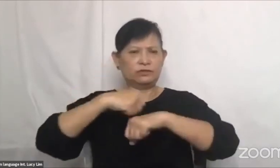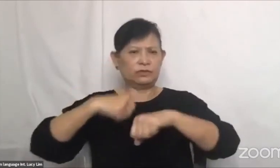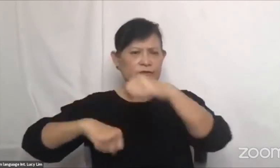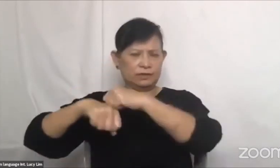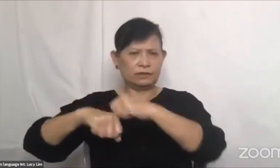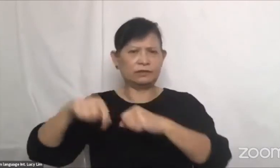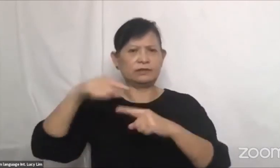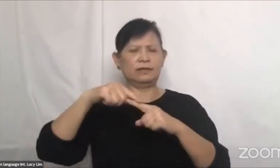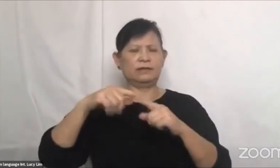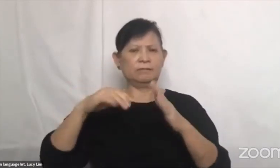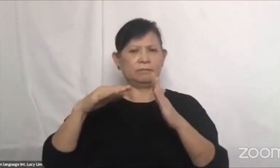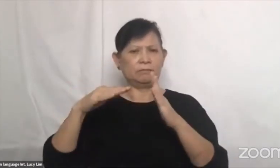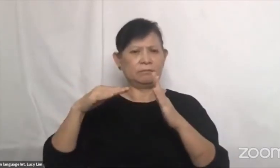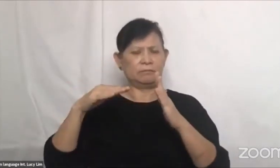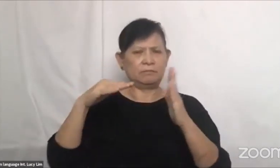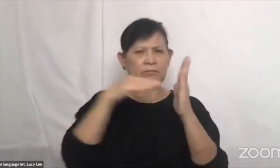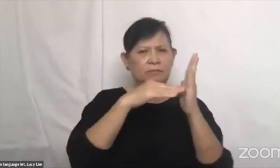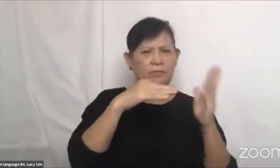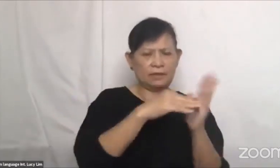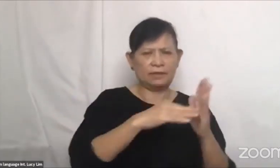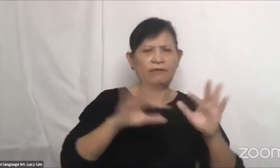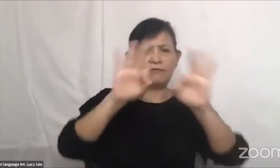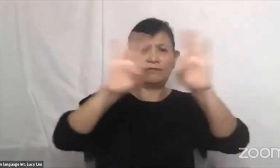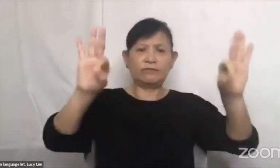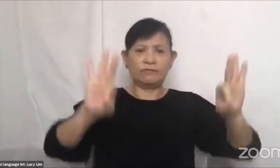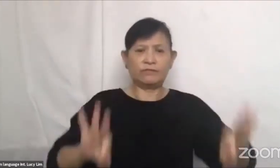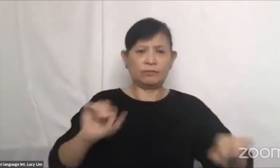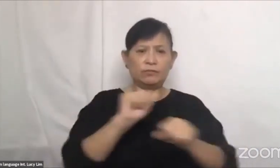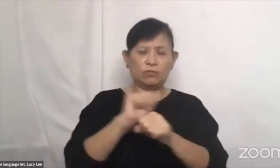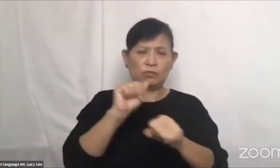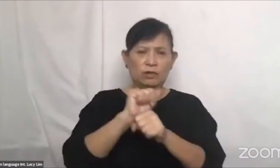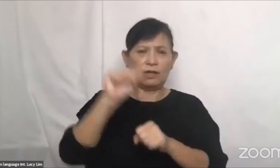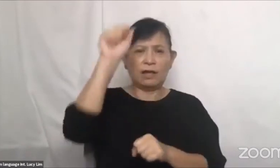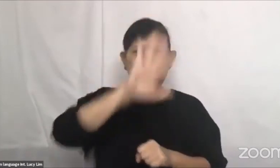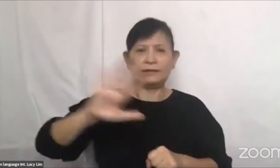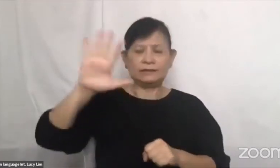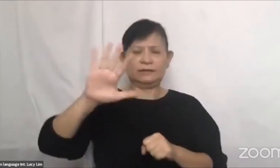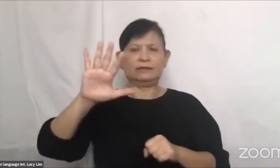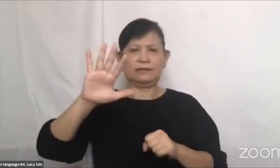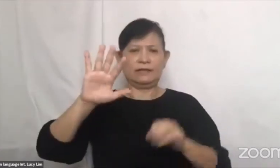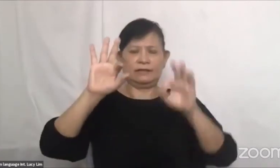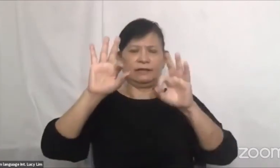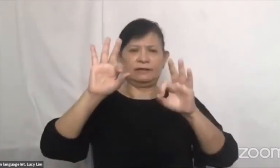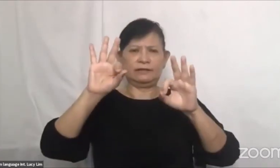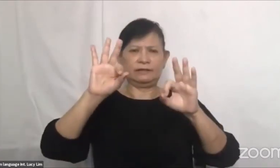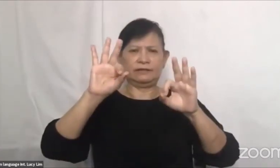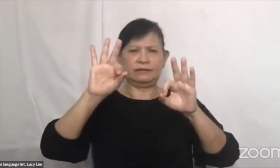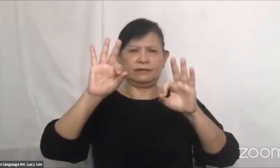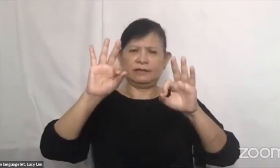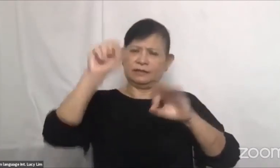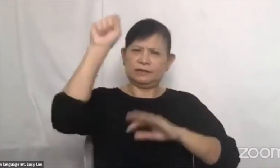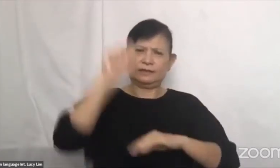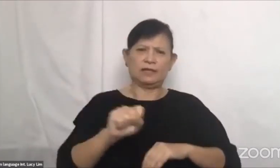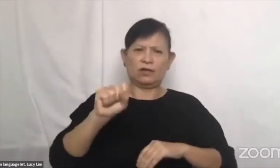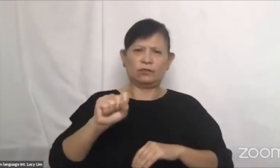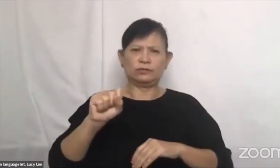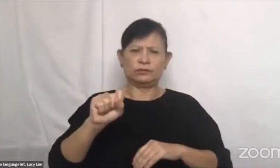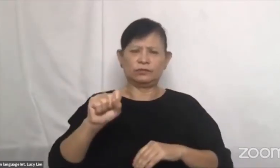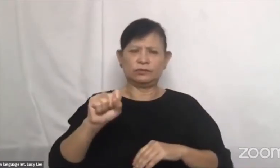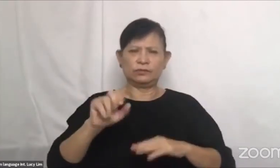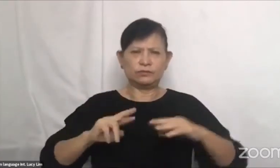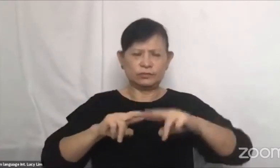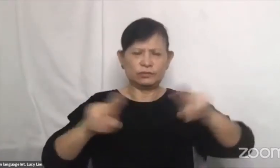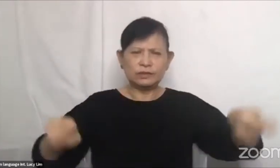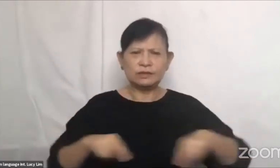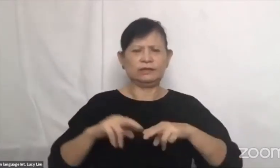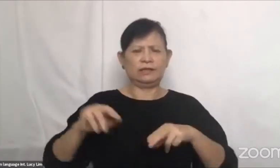various disability framework, the ASEAN disability framework, the framework for ASEAN sub-region, for the